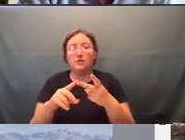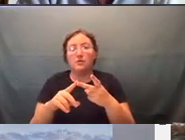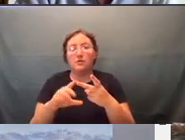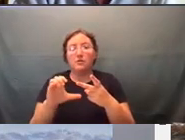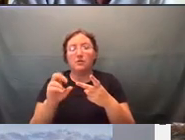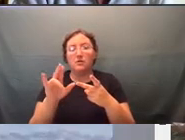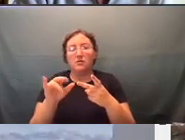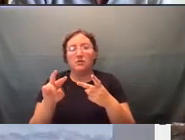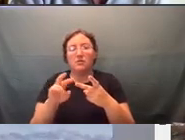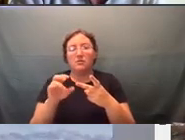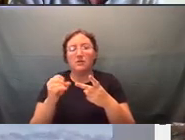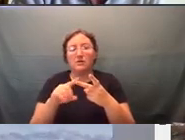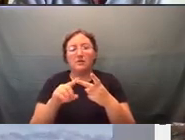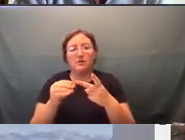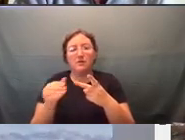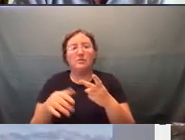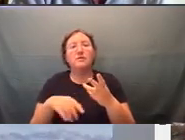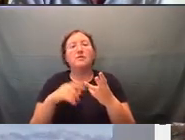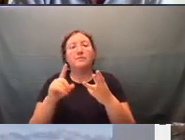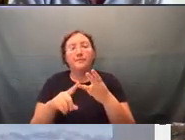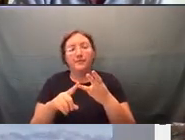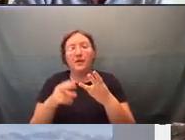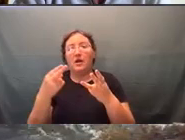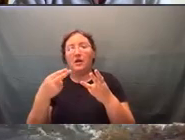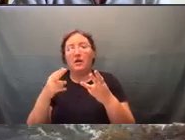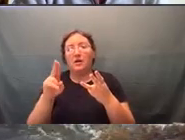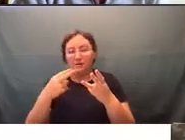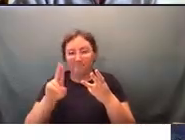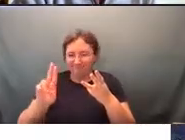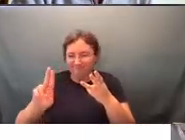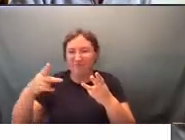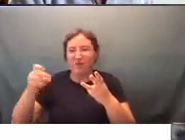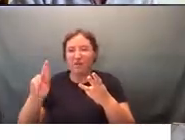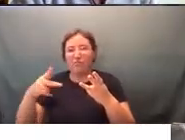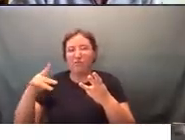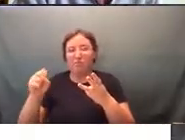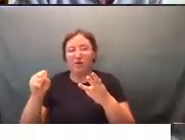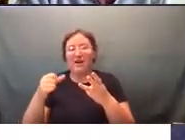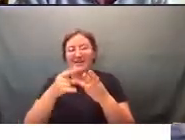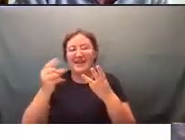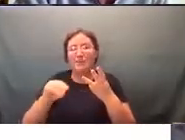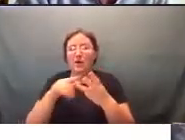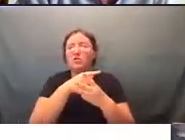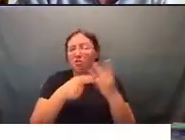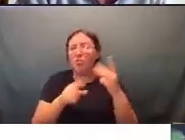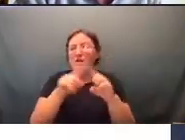Village, million names. And finally, Upper Pines Campground, which we'll cruise super quick to see